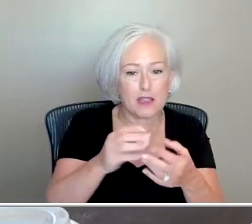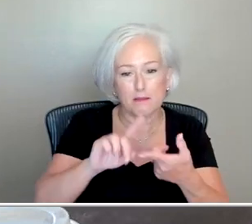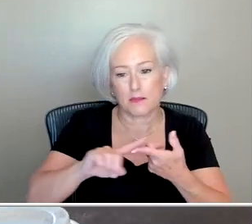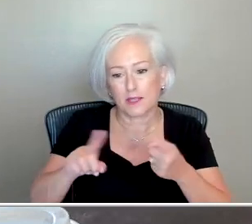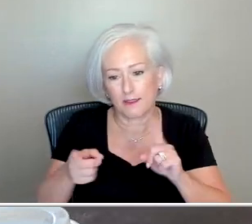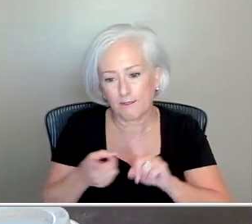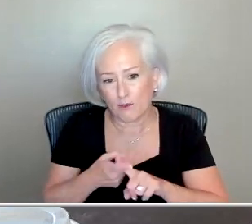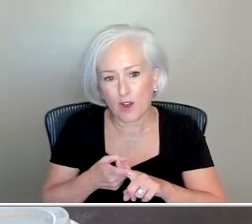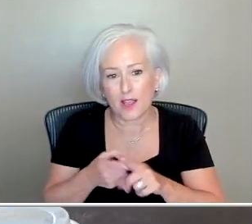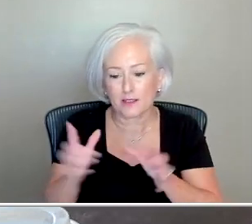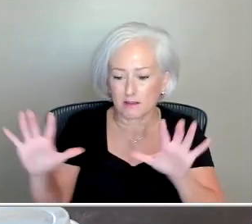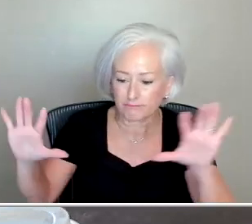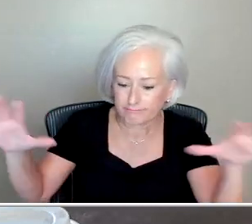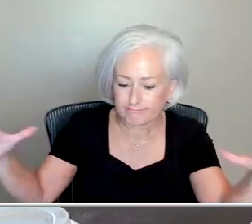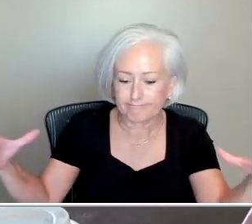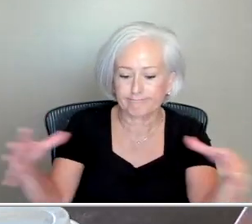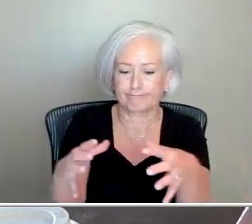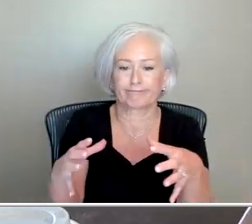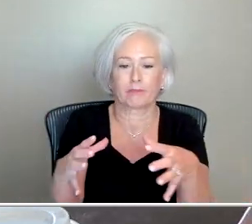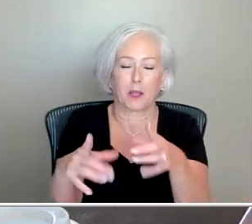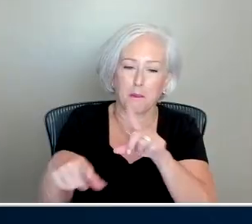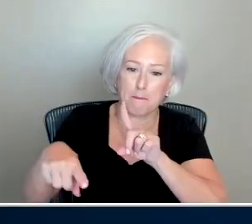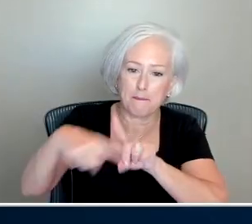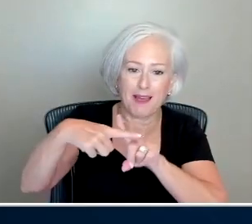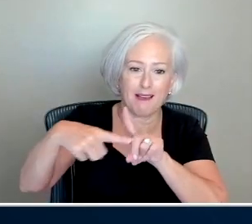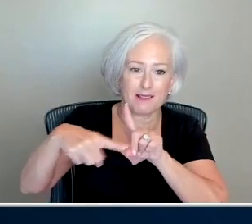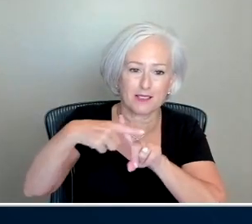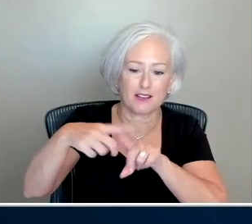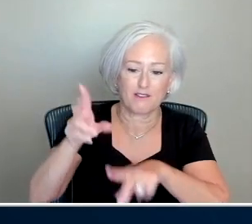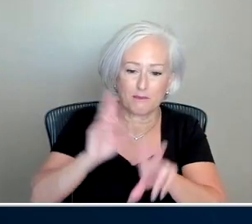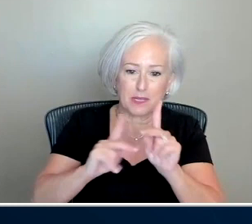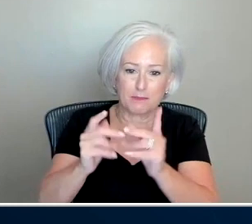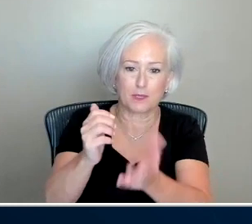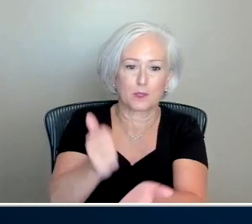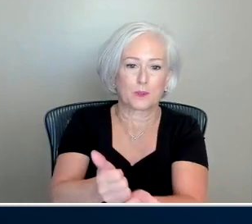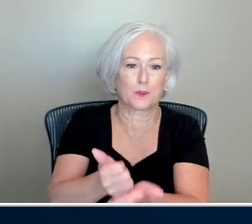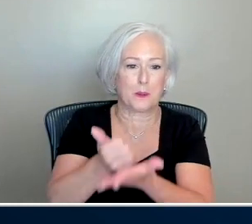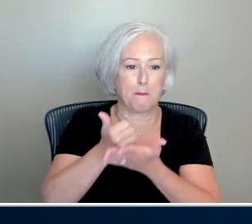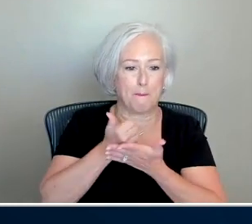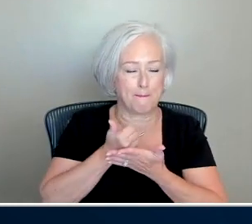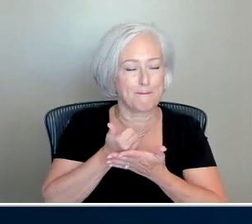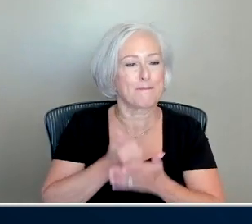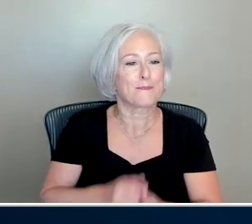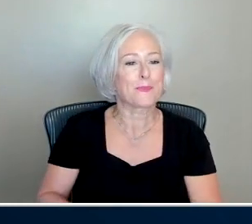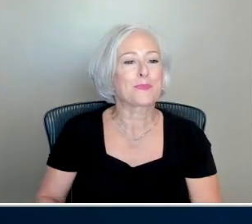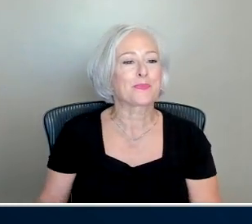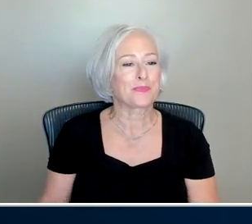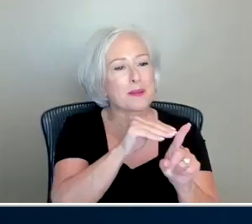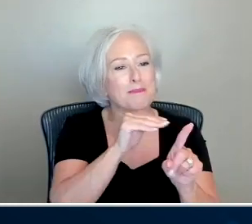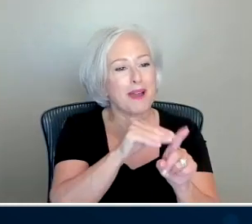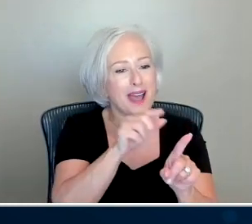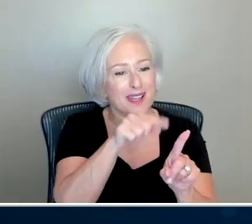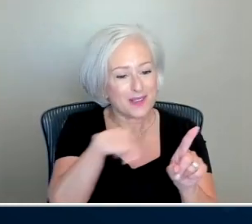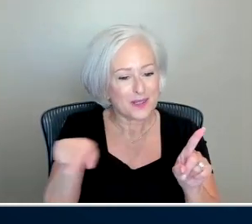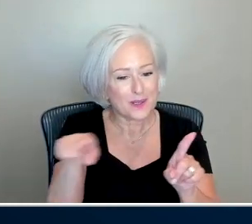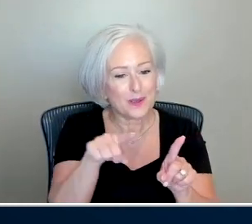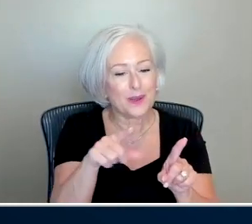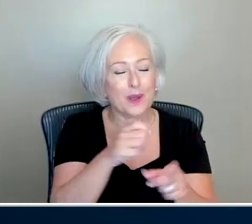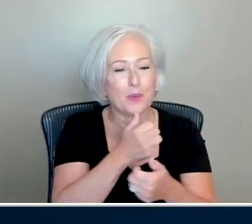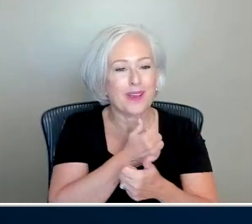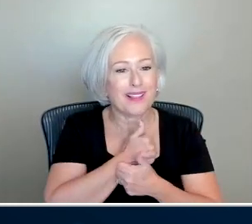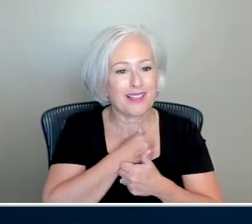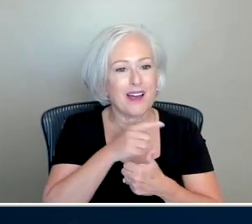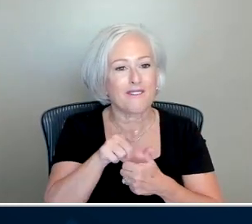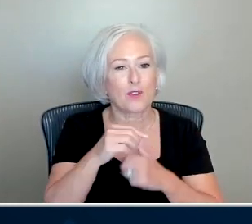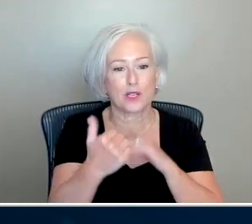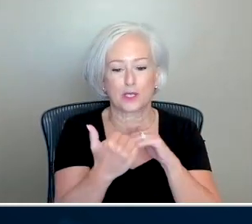group of people around you to help you get through this. We want to remind our audience that we love when you send questions and